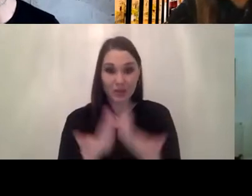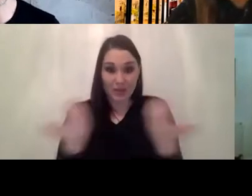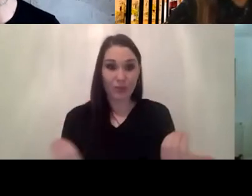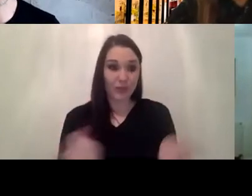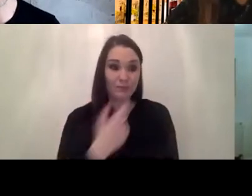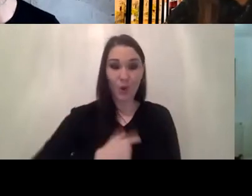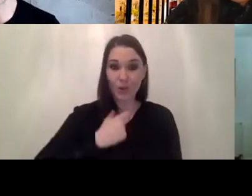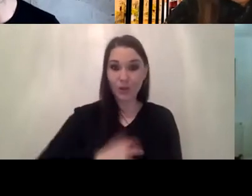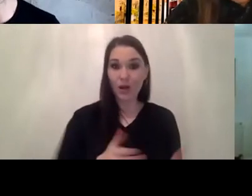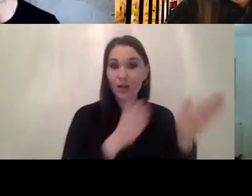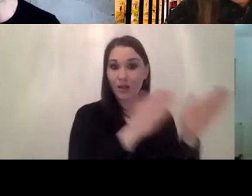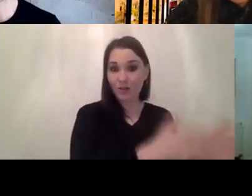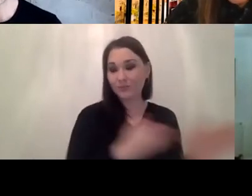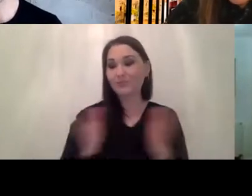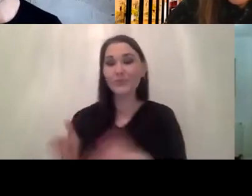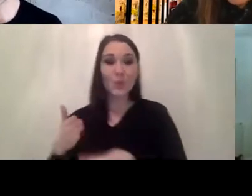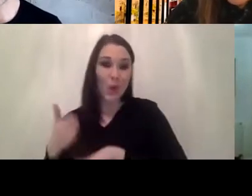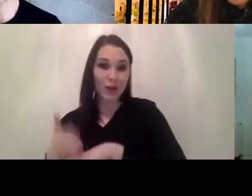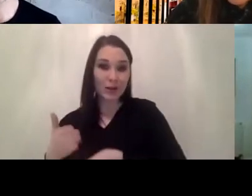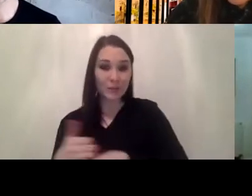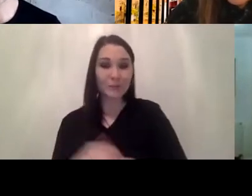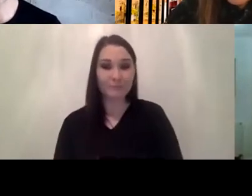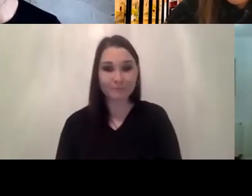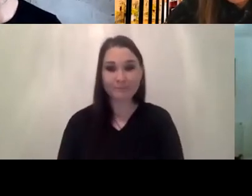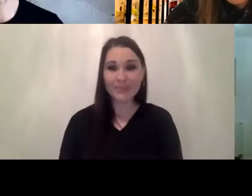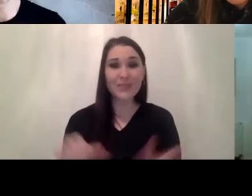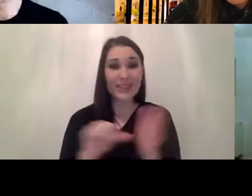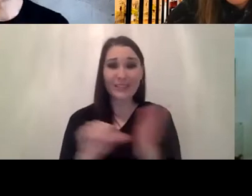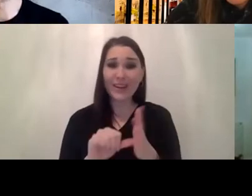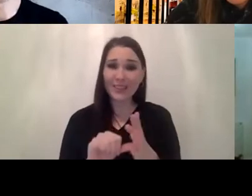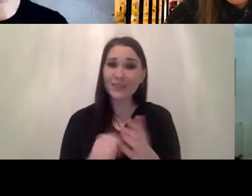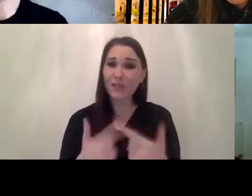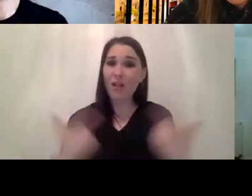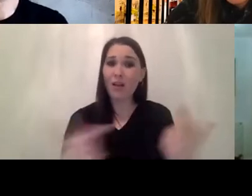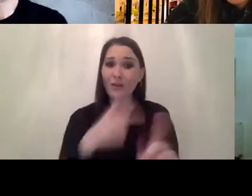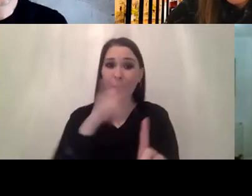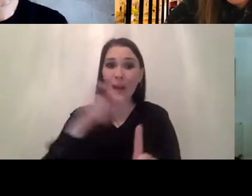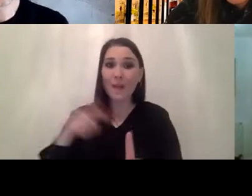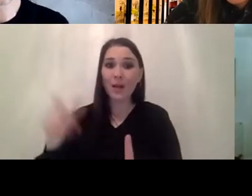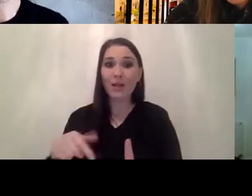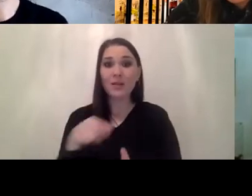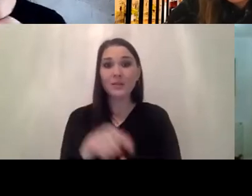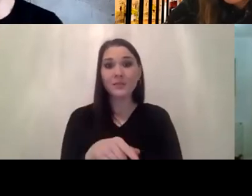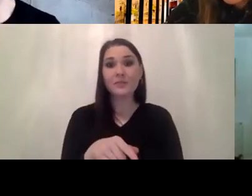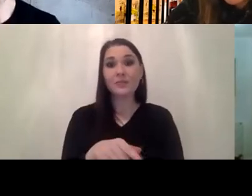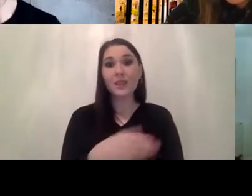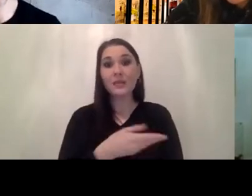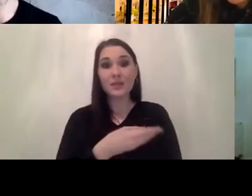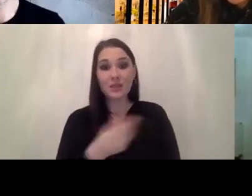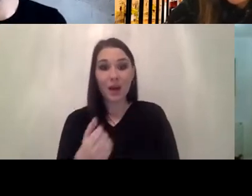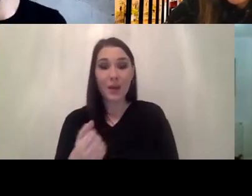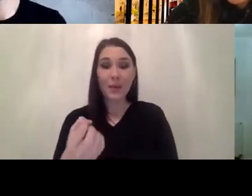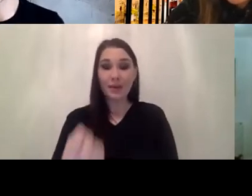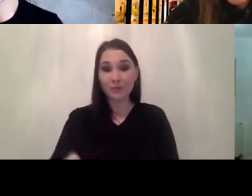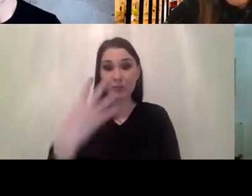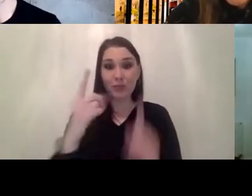overall, and certainly, very, very difficult for a lot of people, but this idea that, if someone's child comes on screen,